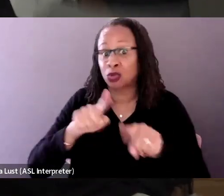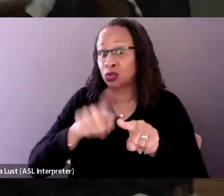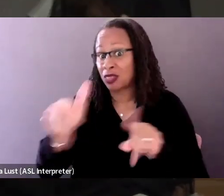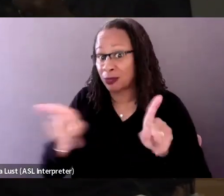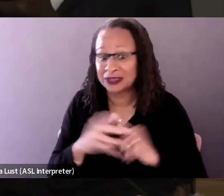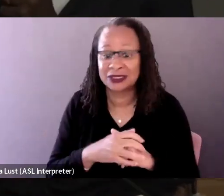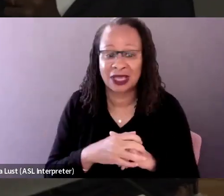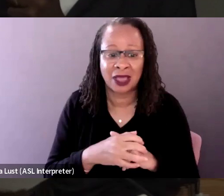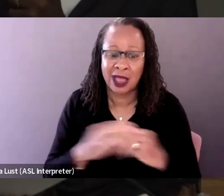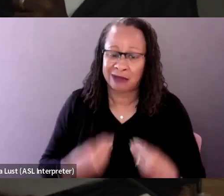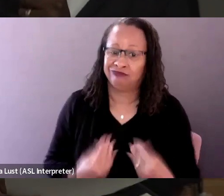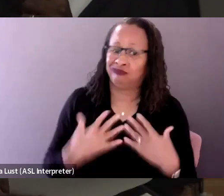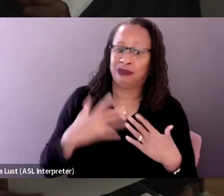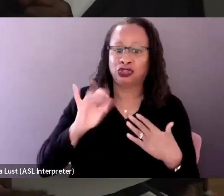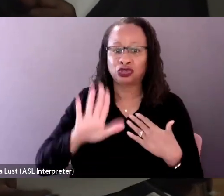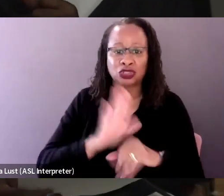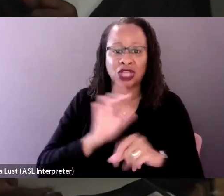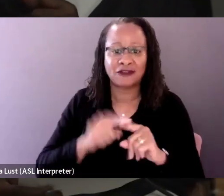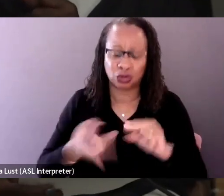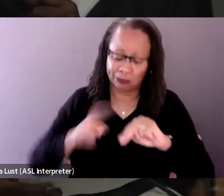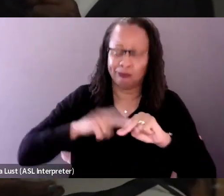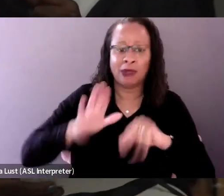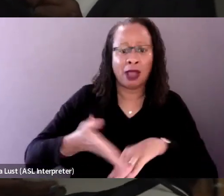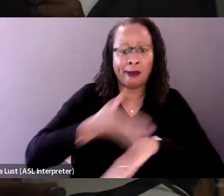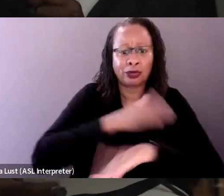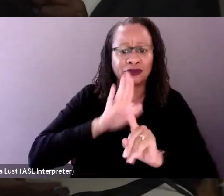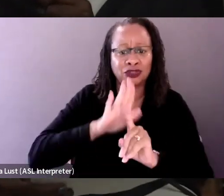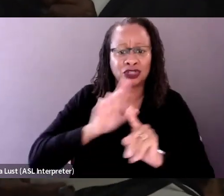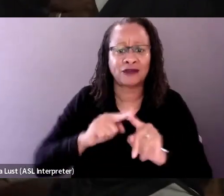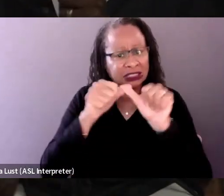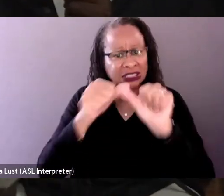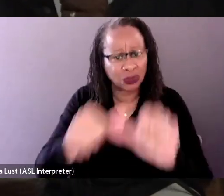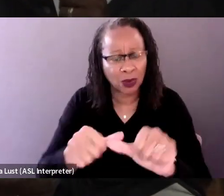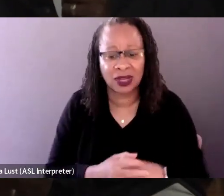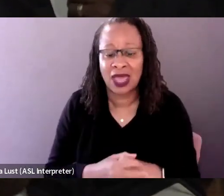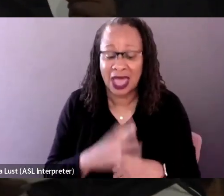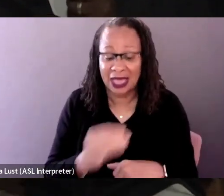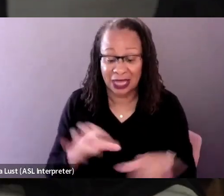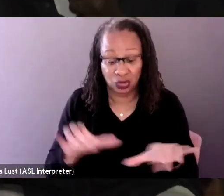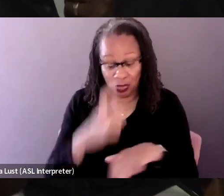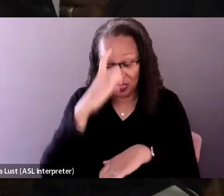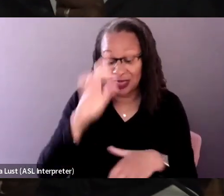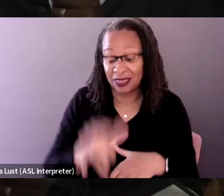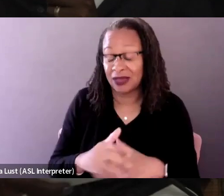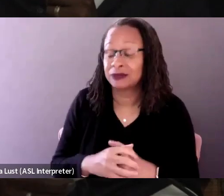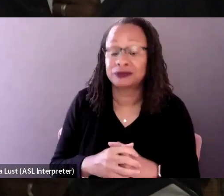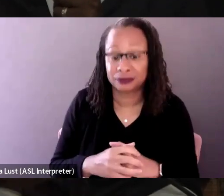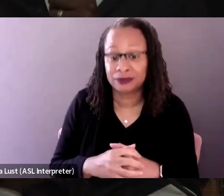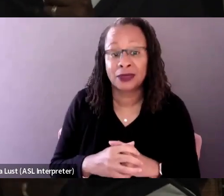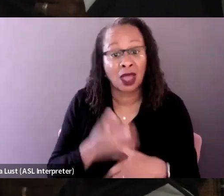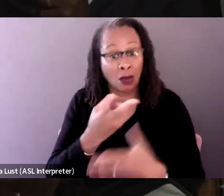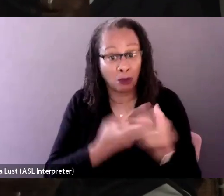to enhance yourself, to carry it on. And I do think that the two of you carried on, right?